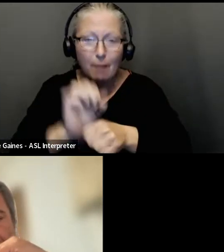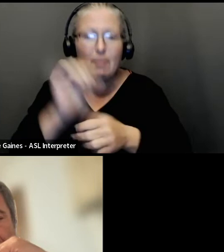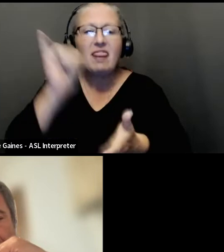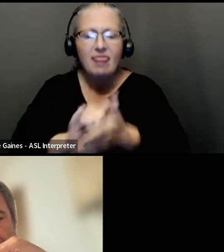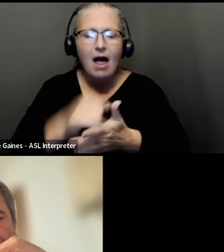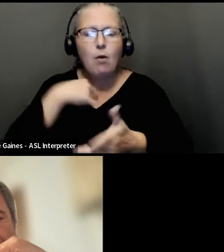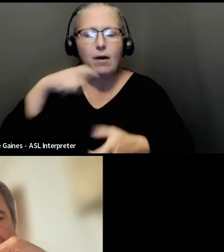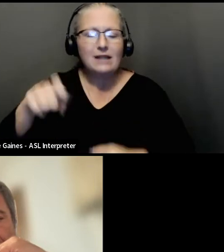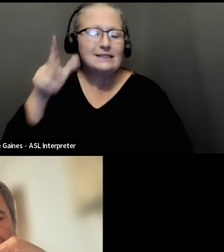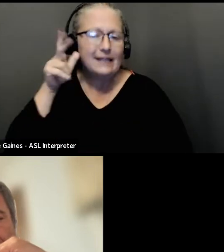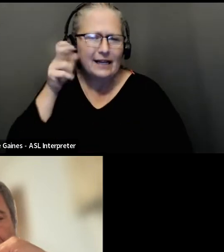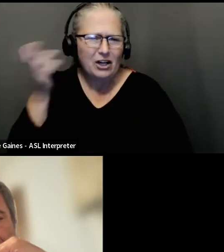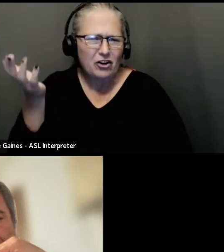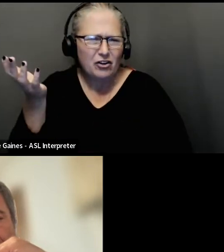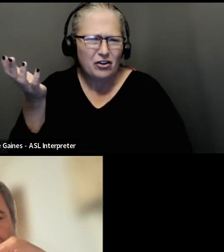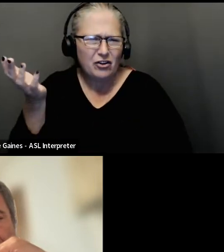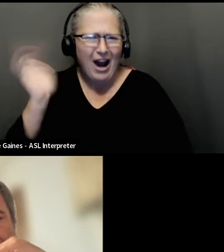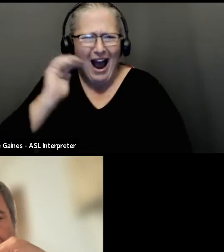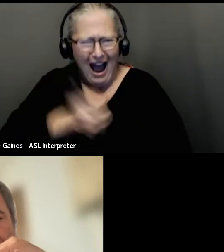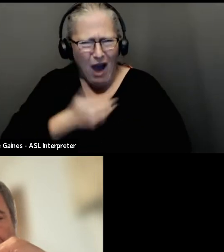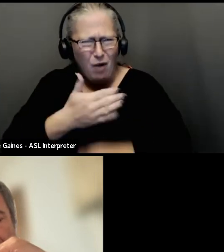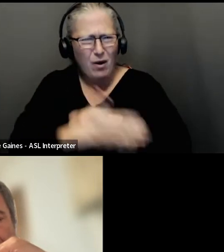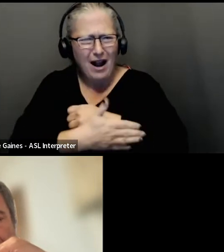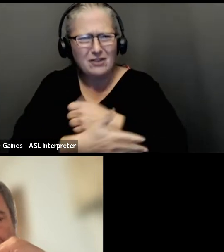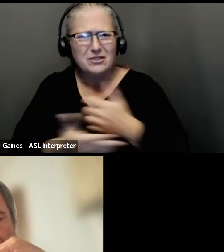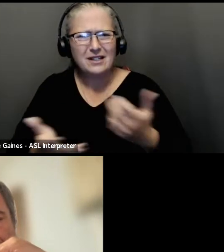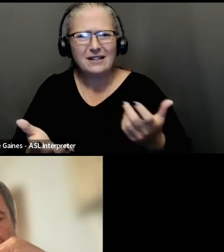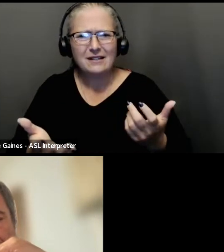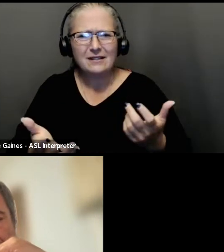hear. In our county.